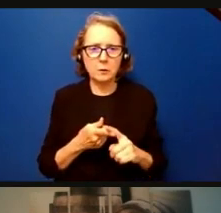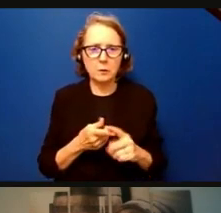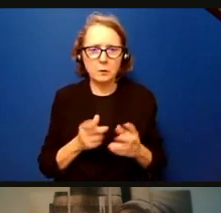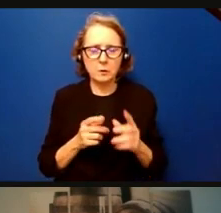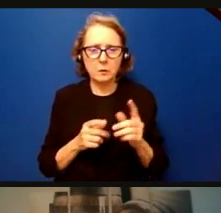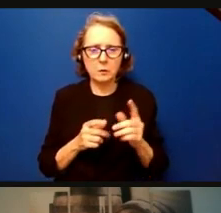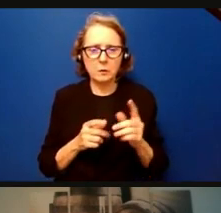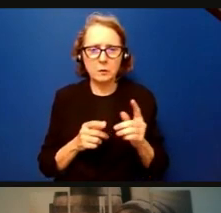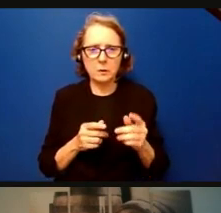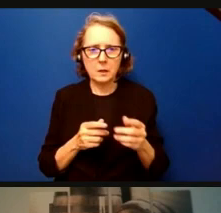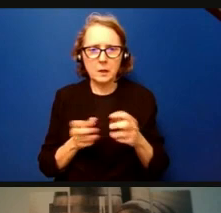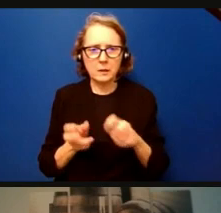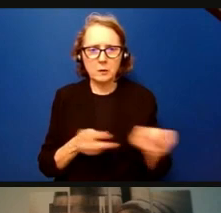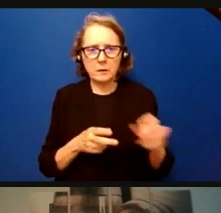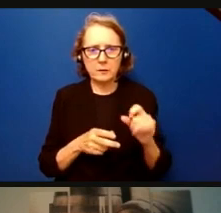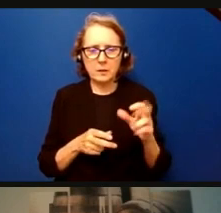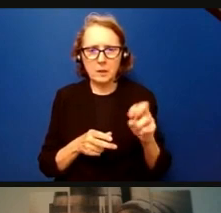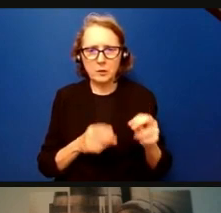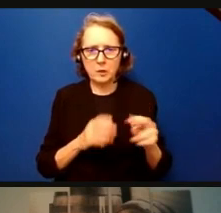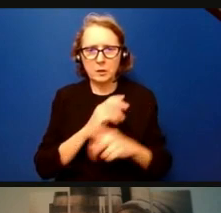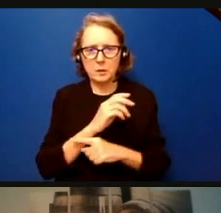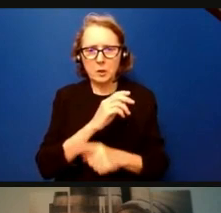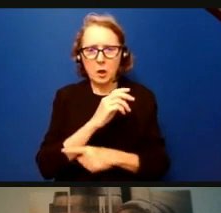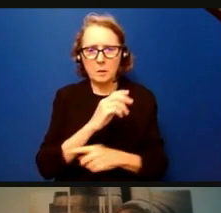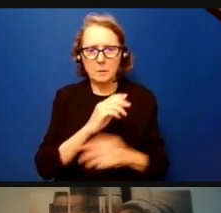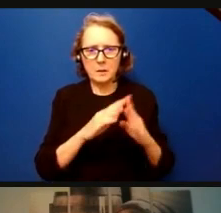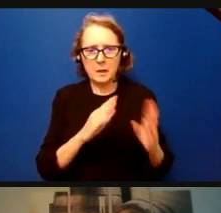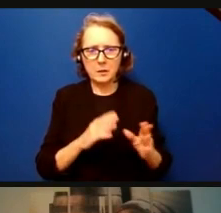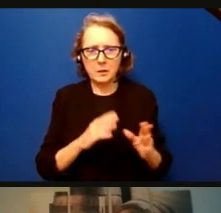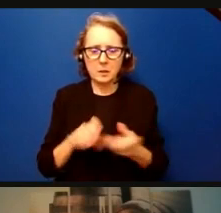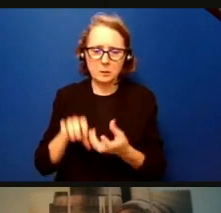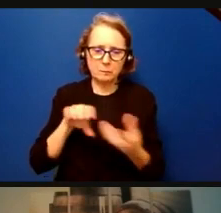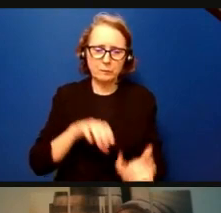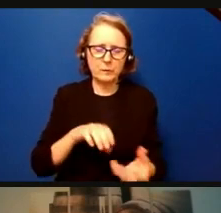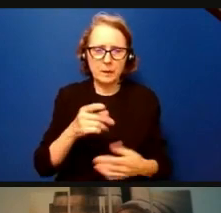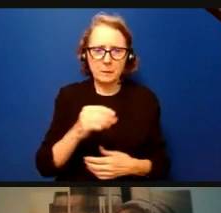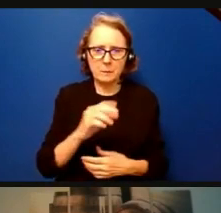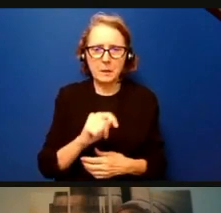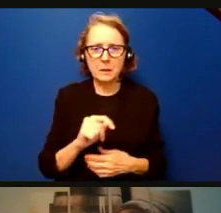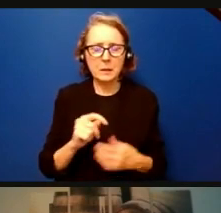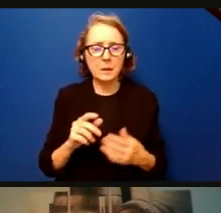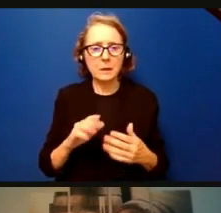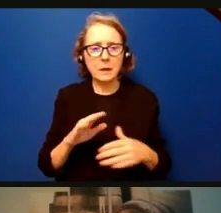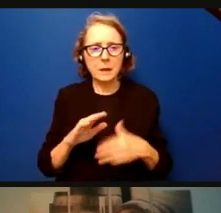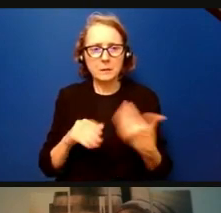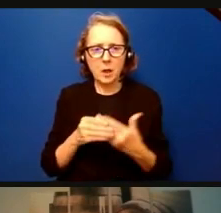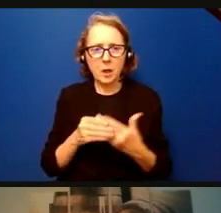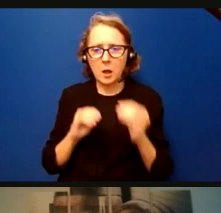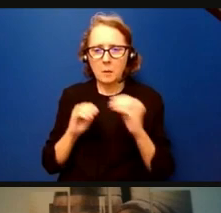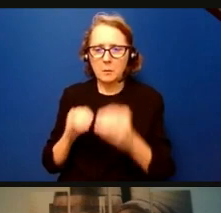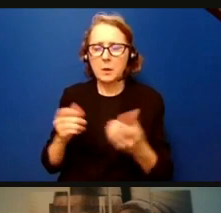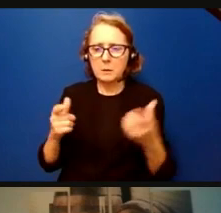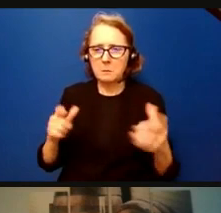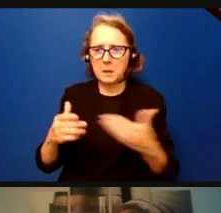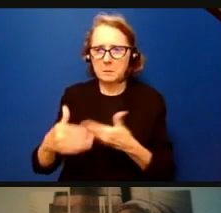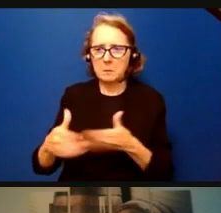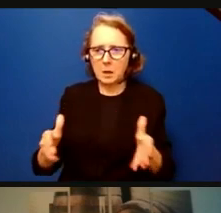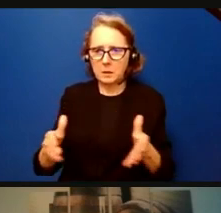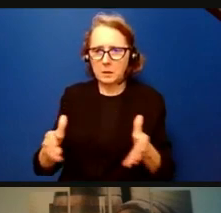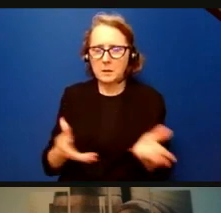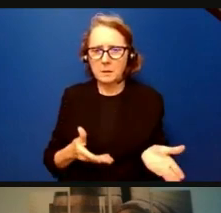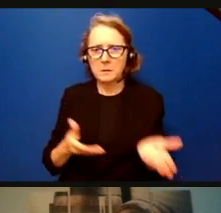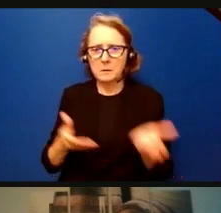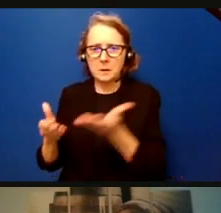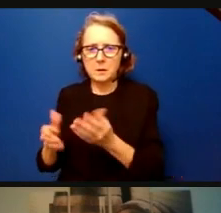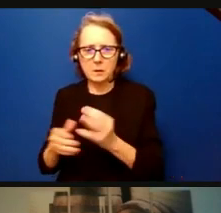station, whether it be North Marion or Salem Kaiser transfer station, goes in that pit. That all gets put in giant boxes and it's taken to the